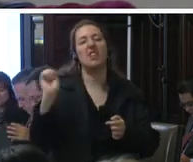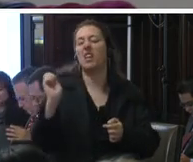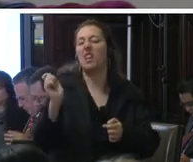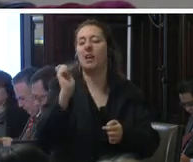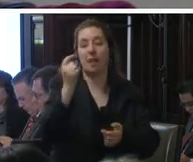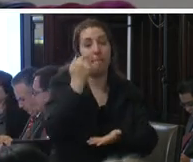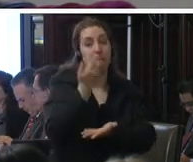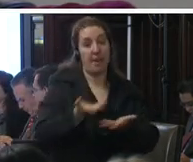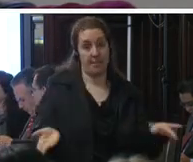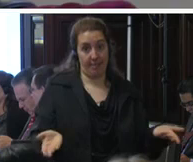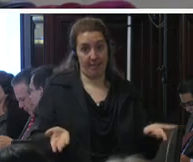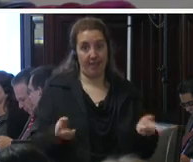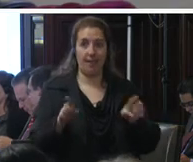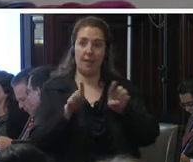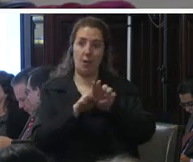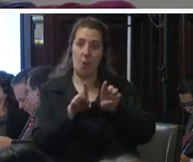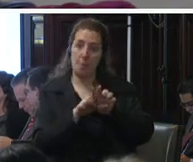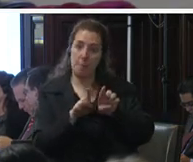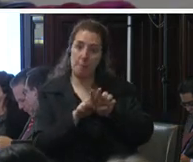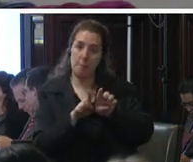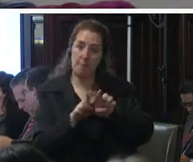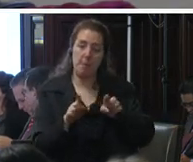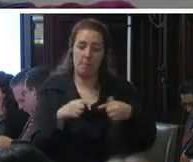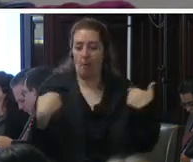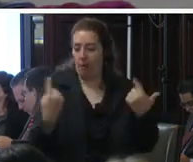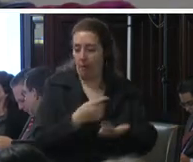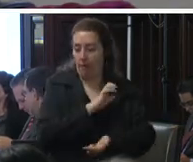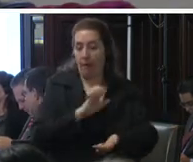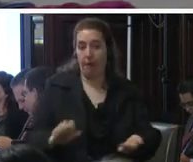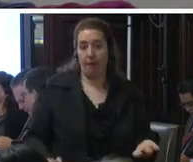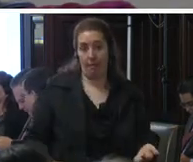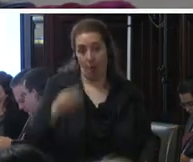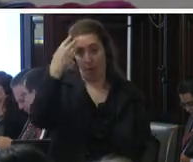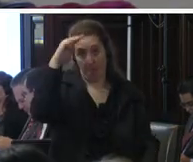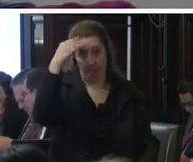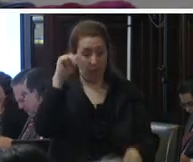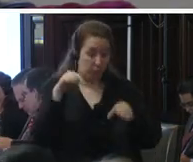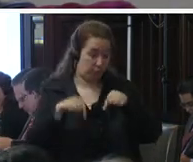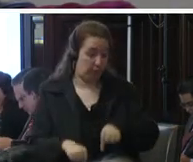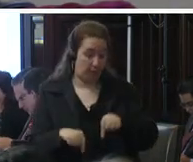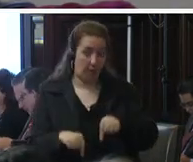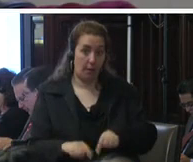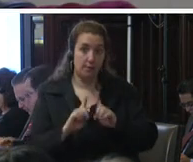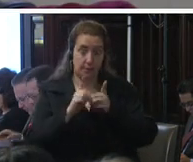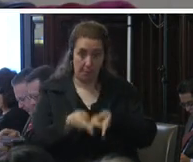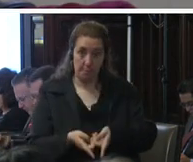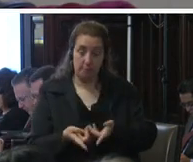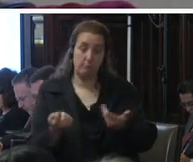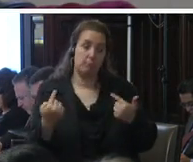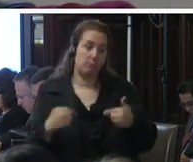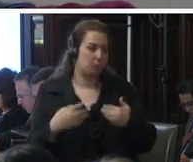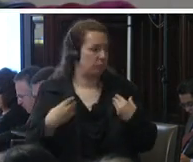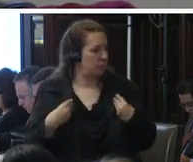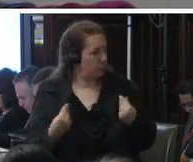notable state of mexico who are here present and we're very grateful to see the states present